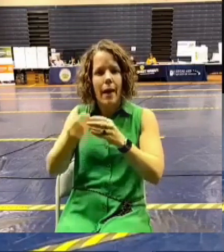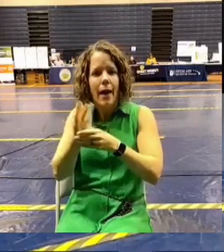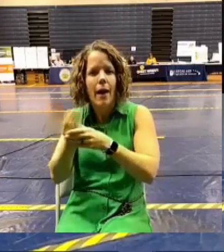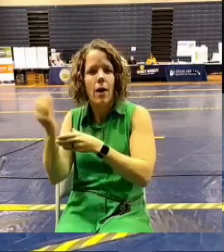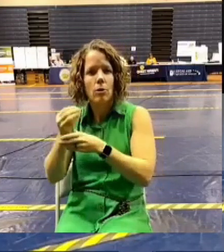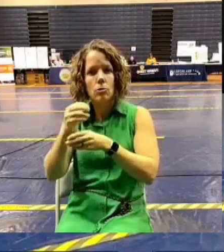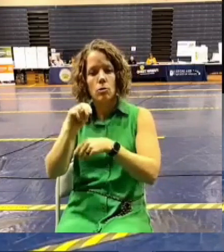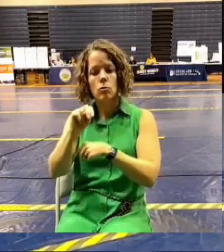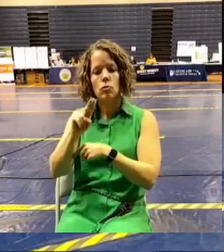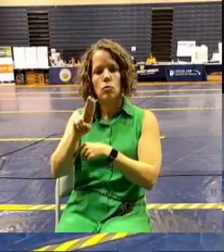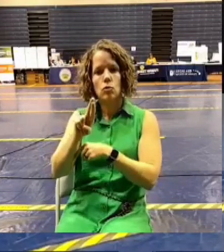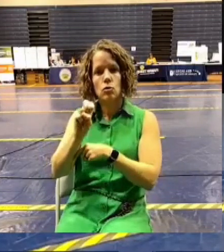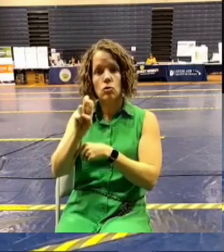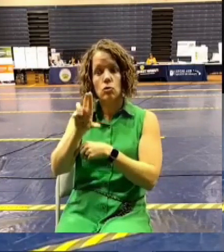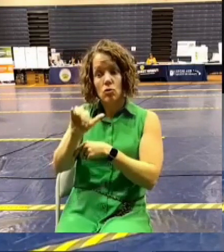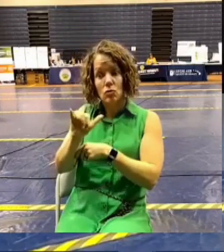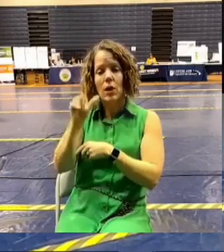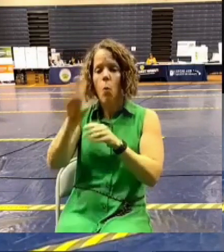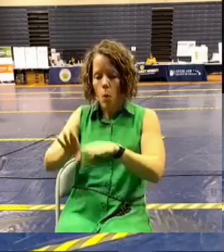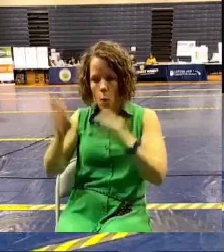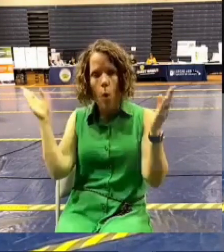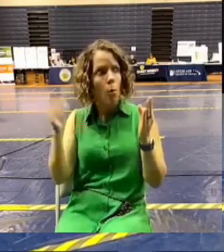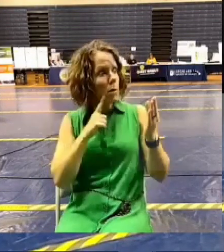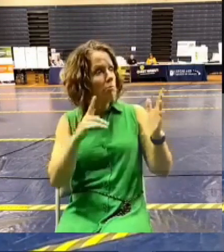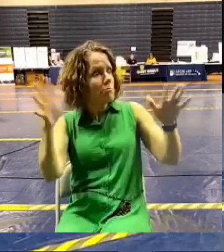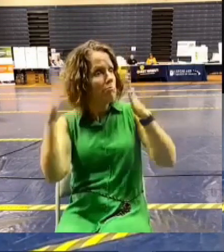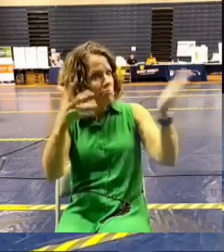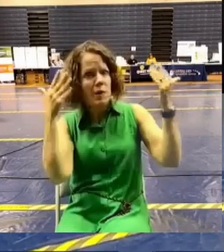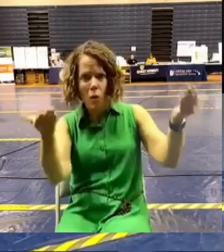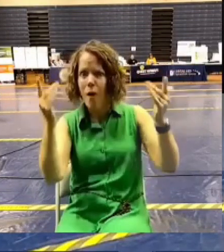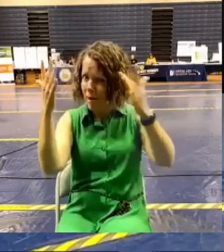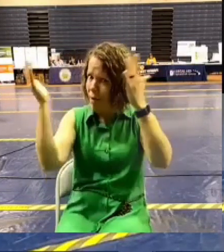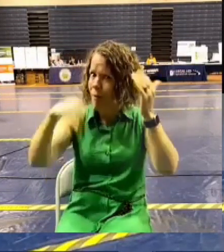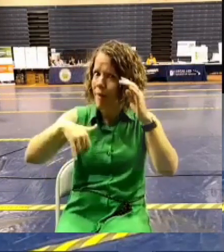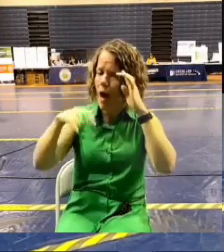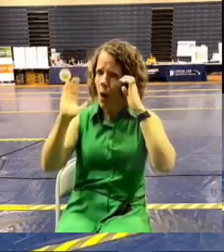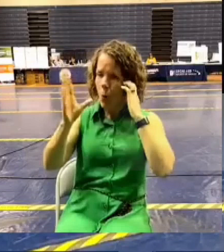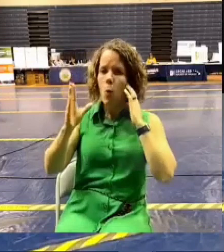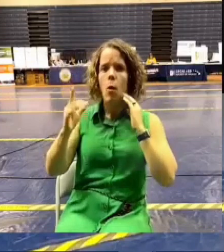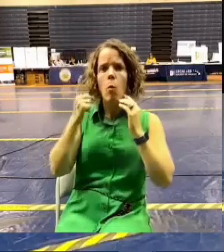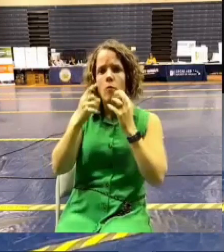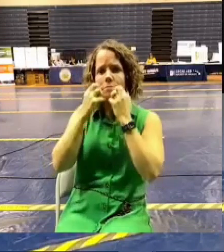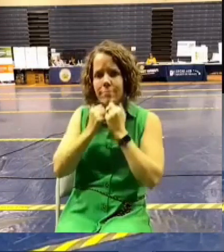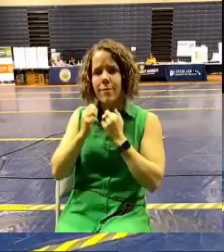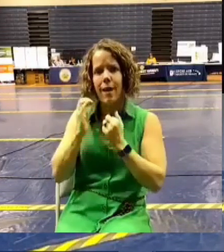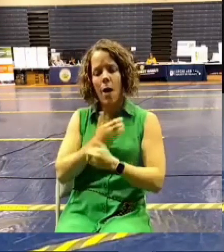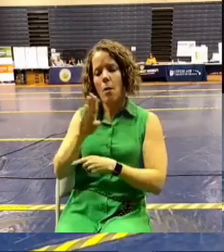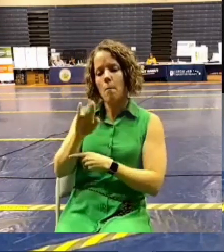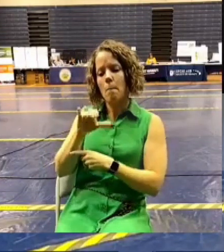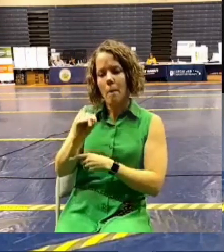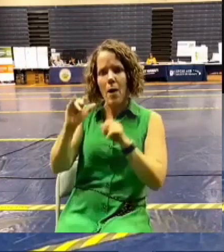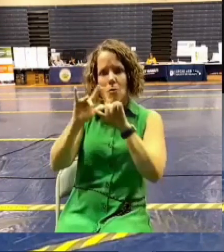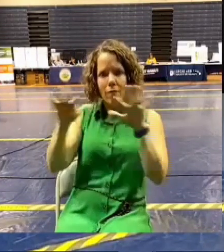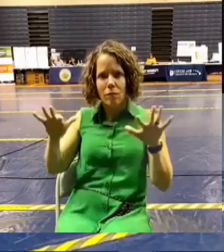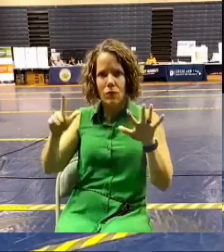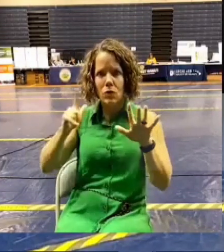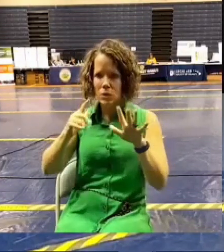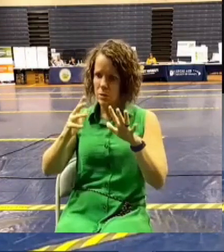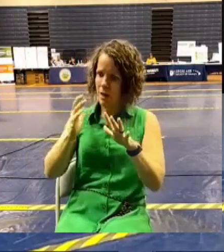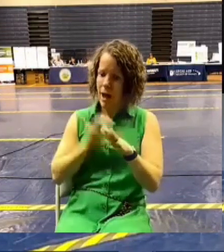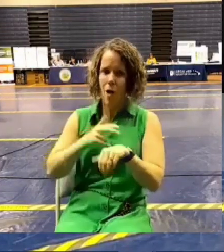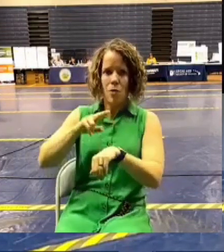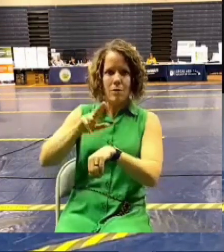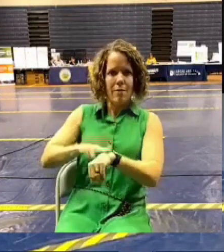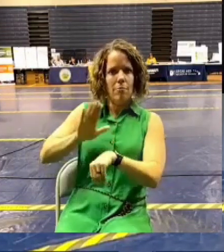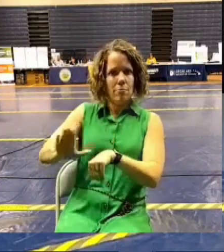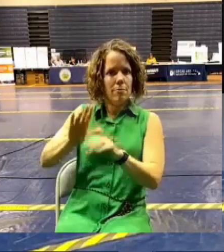increased biodiversity. Number six, yeah, go ahead. Because, yeah, you don't build the forest, the water ain't going to come.